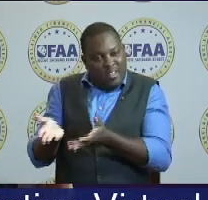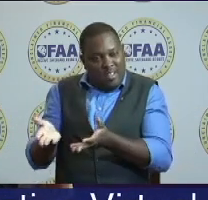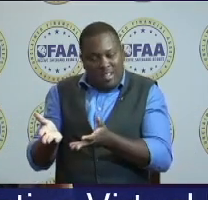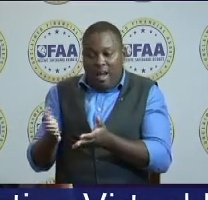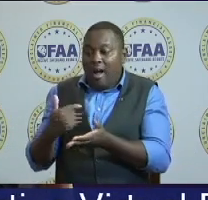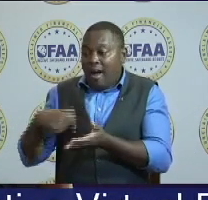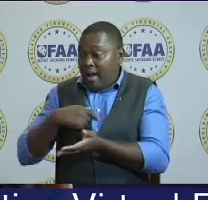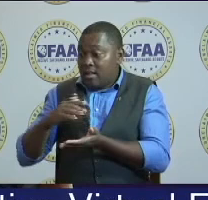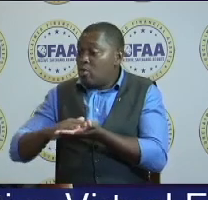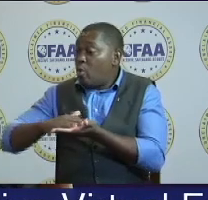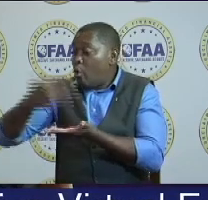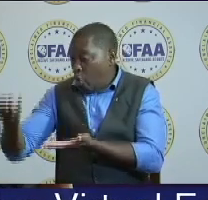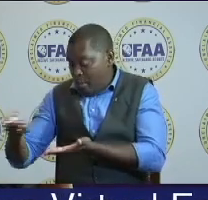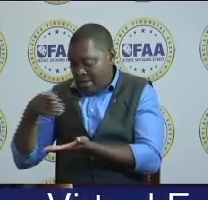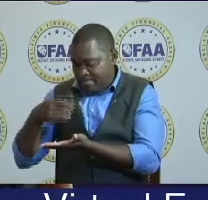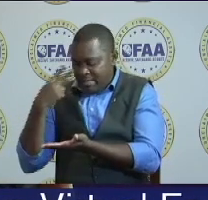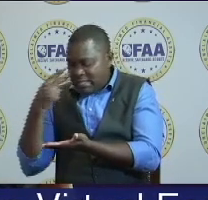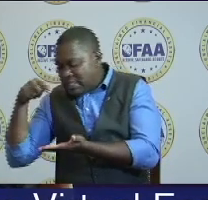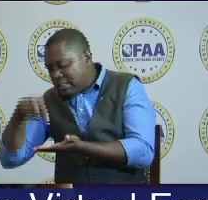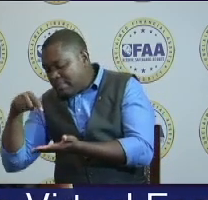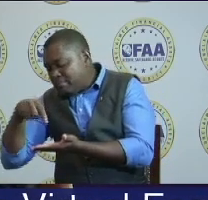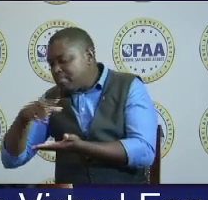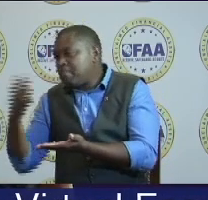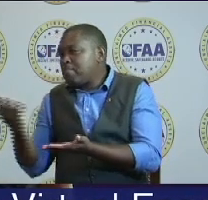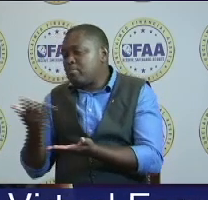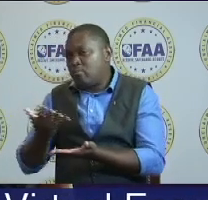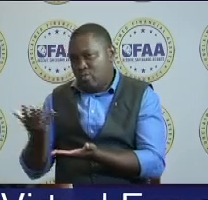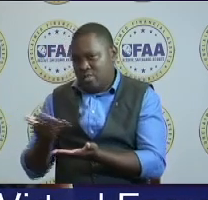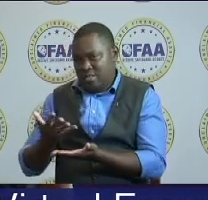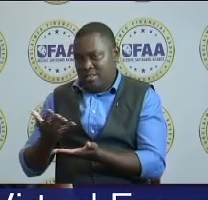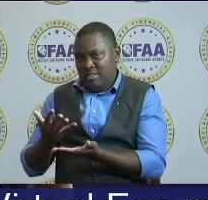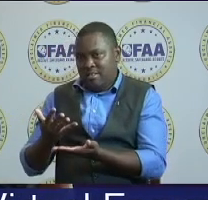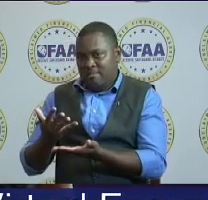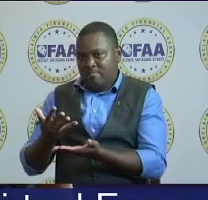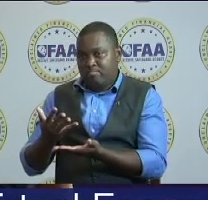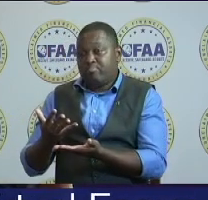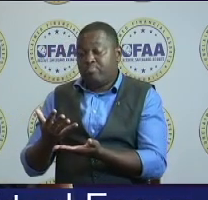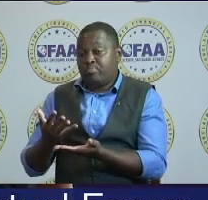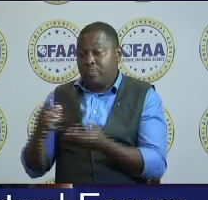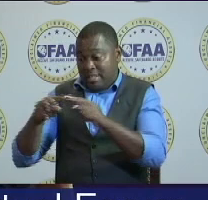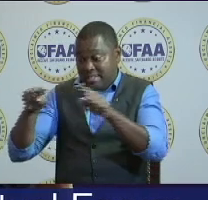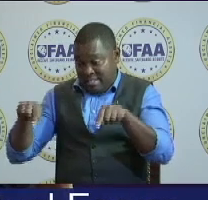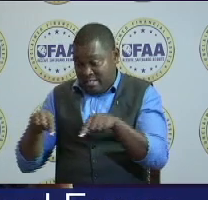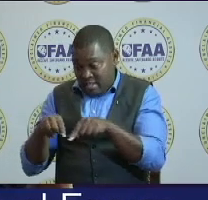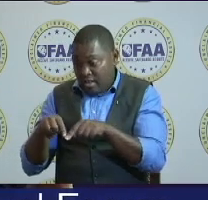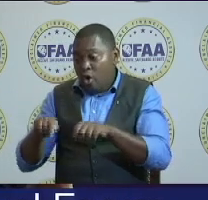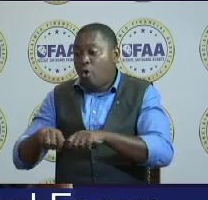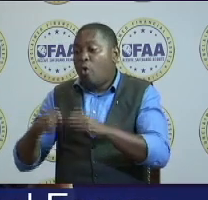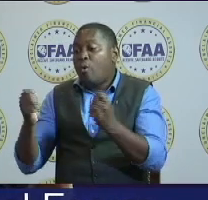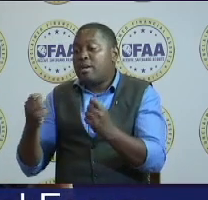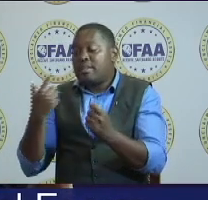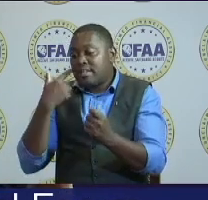the content inside. And then once we look at the content inside, assuming you break a box and we find there is a title